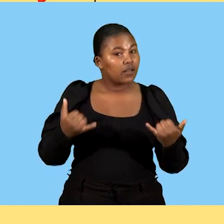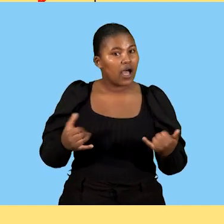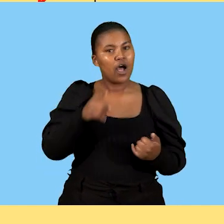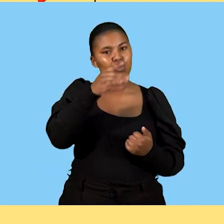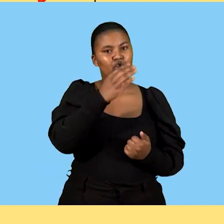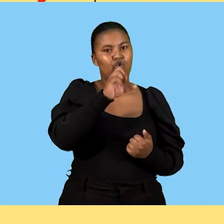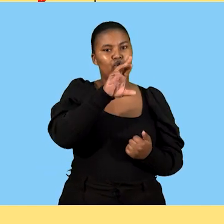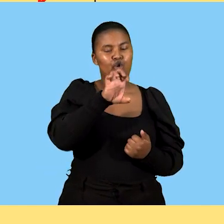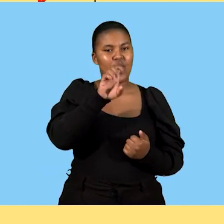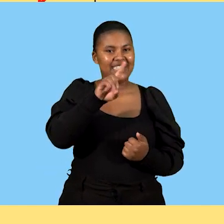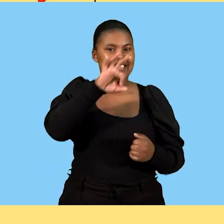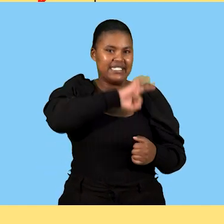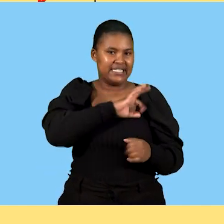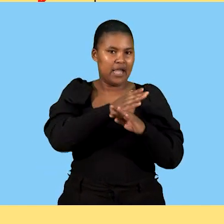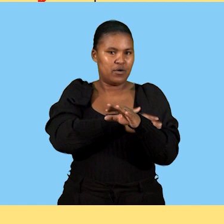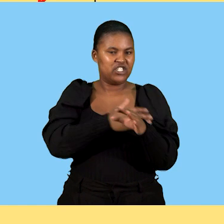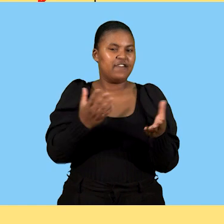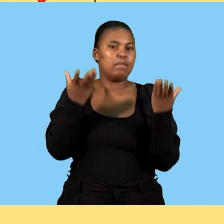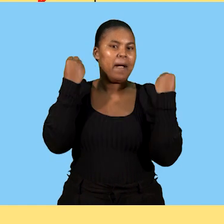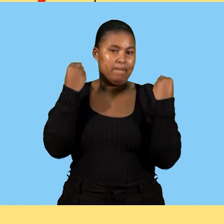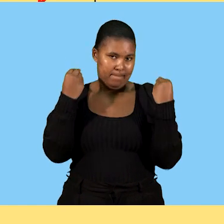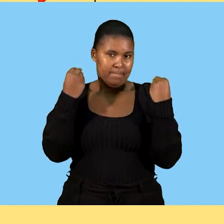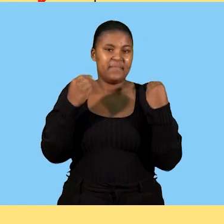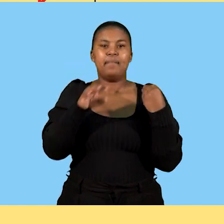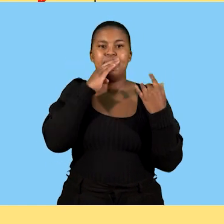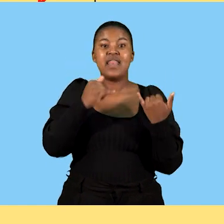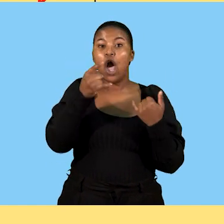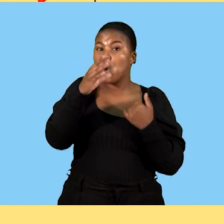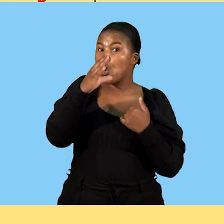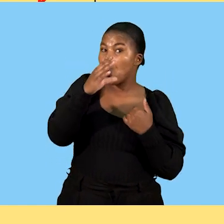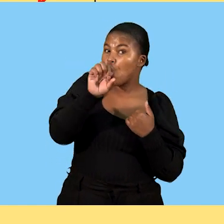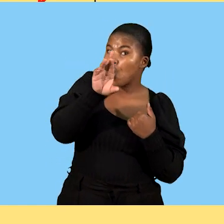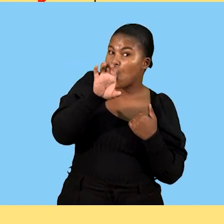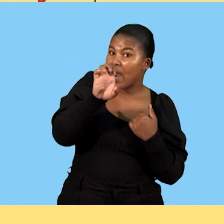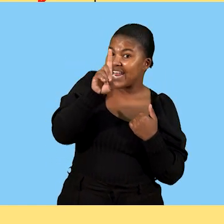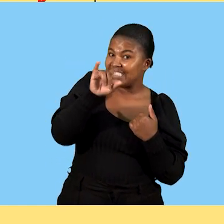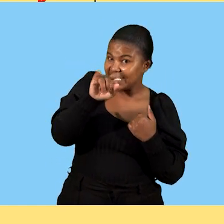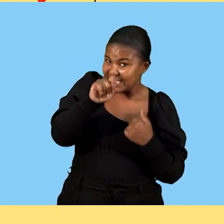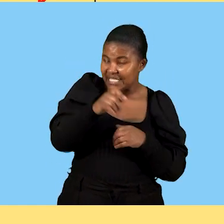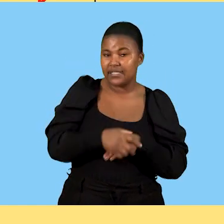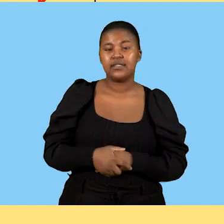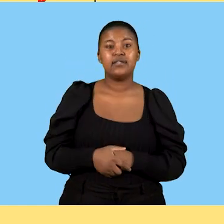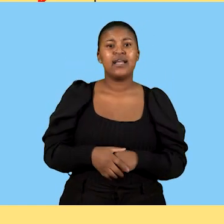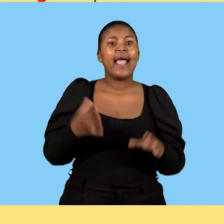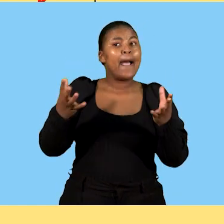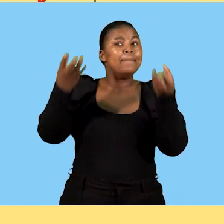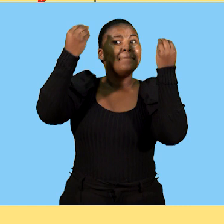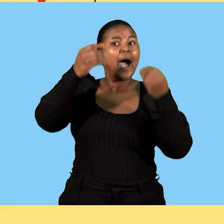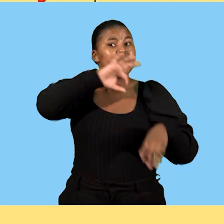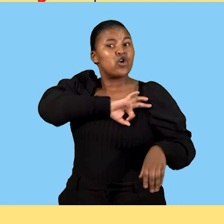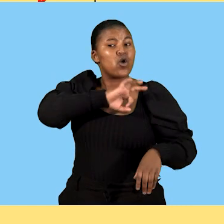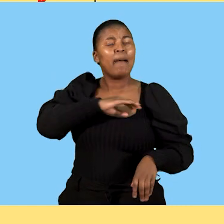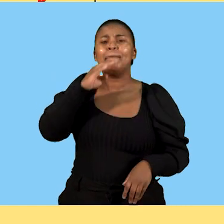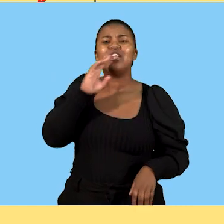received in advance. So I come here, I am crediting income received in advance. When you receive income in